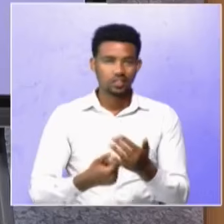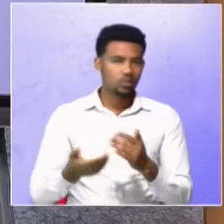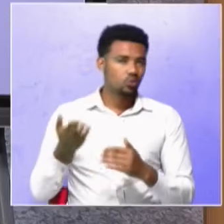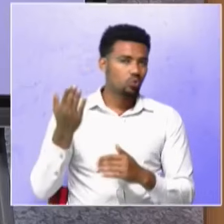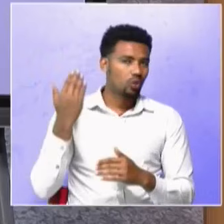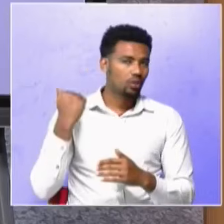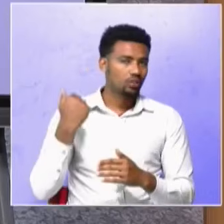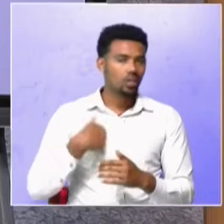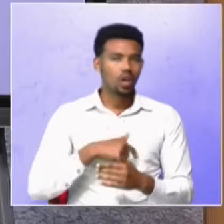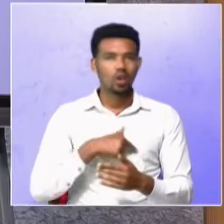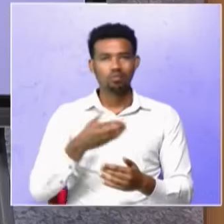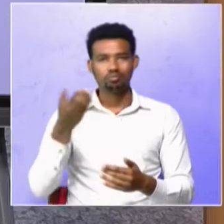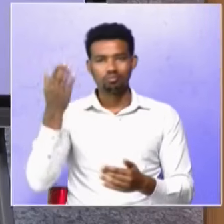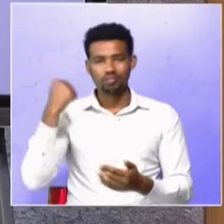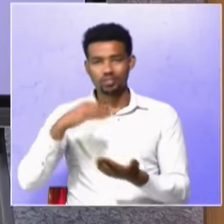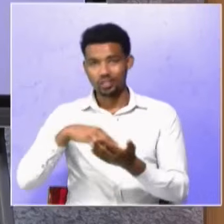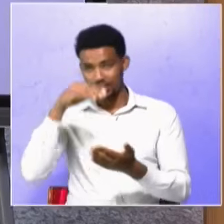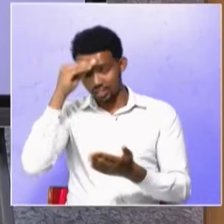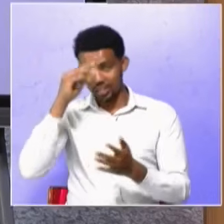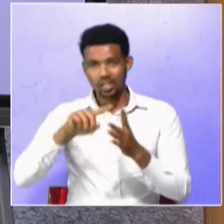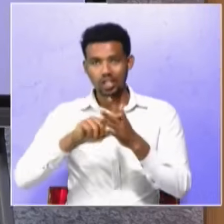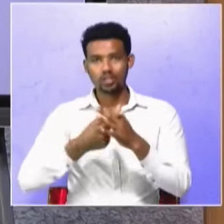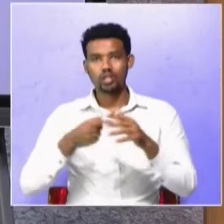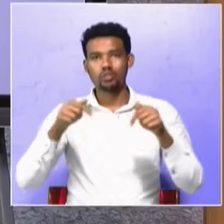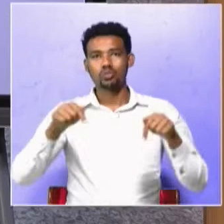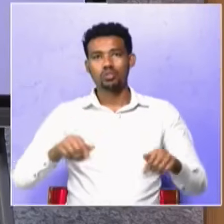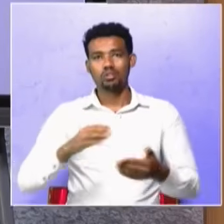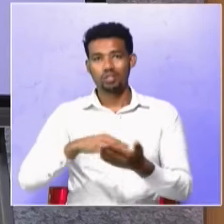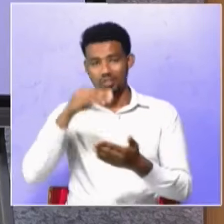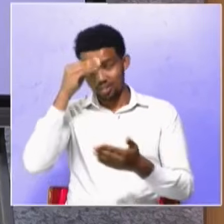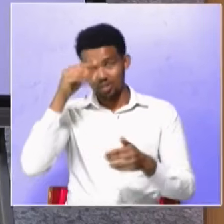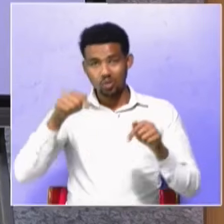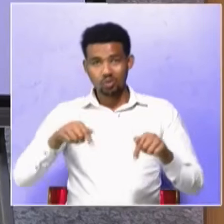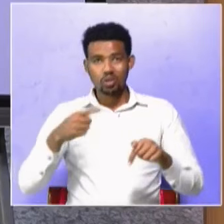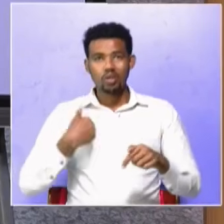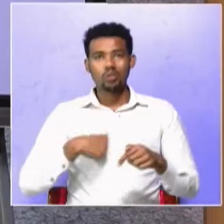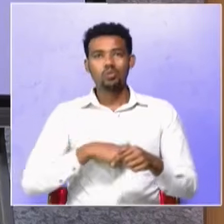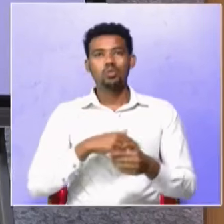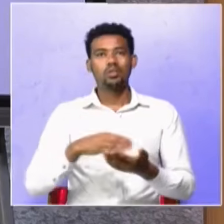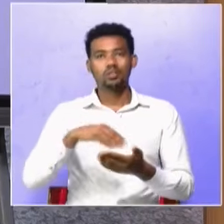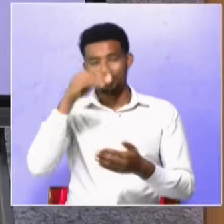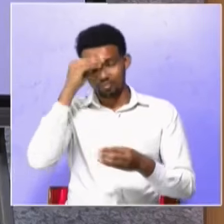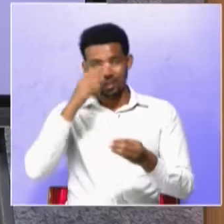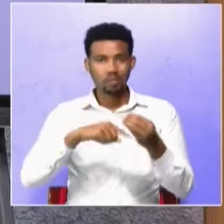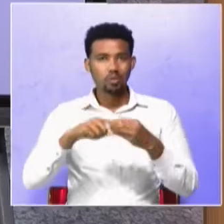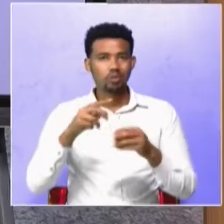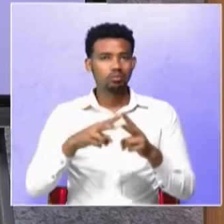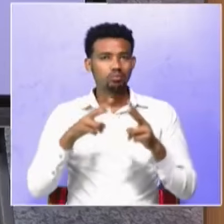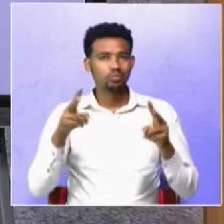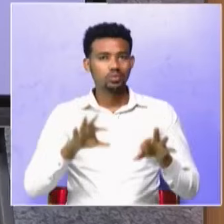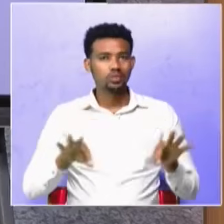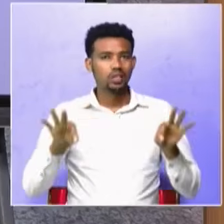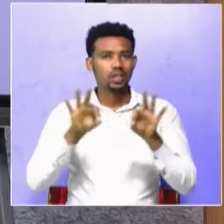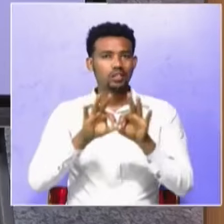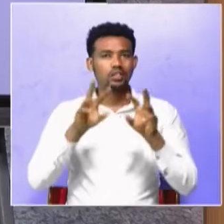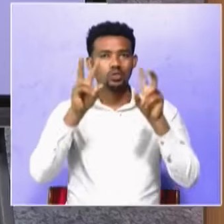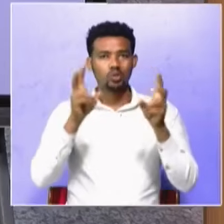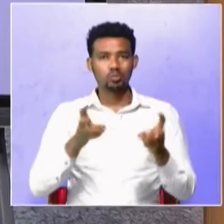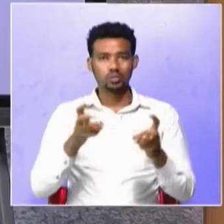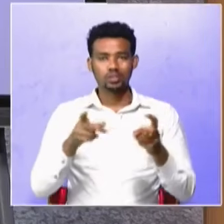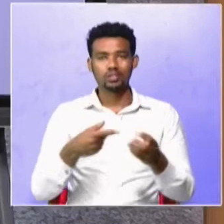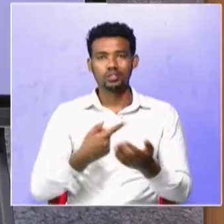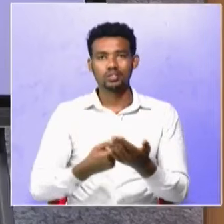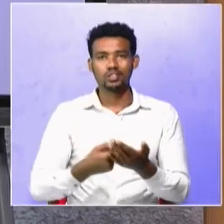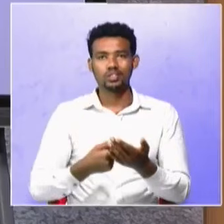our previous lesson. Let us start today's lesson. Today, we are going to start the most interesting topic. It's